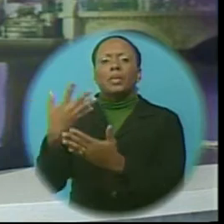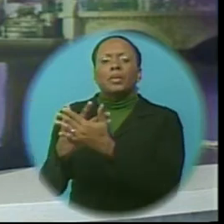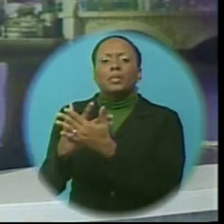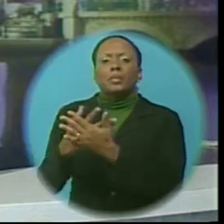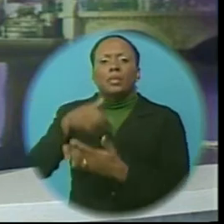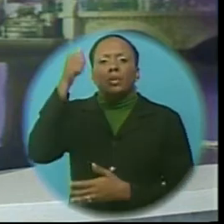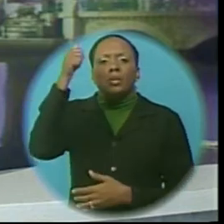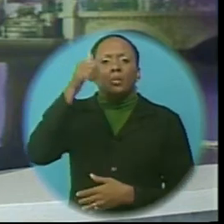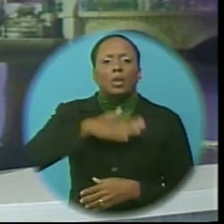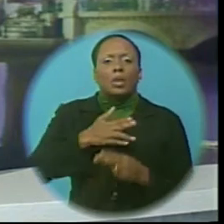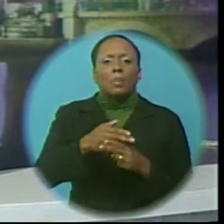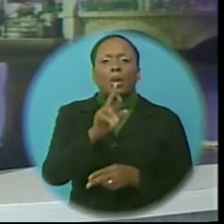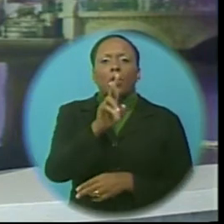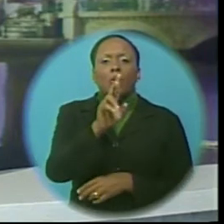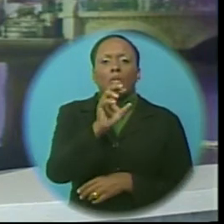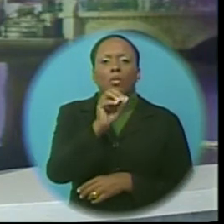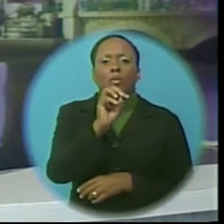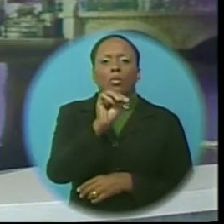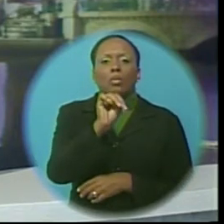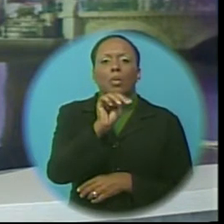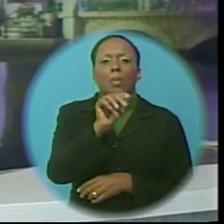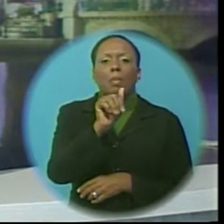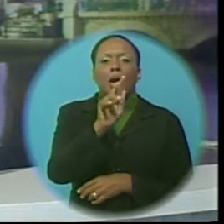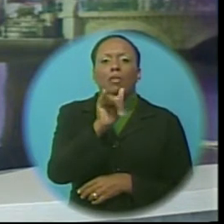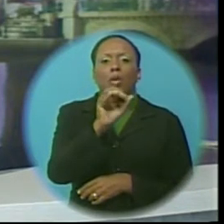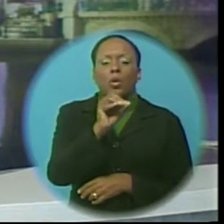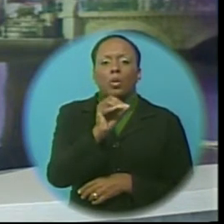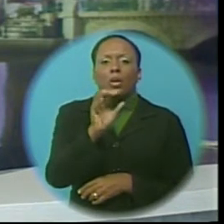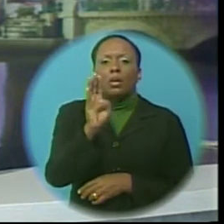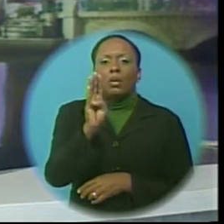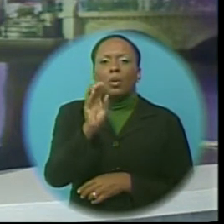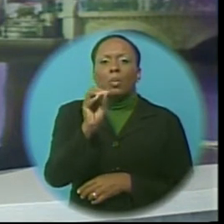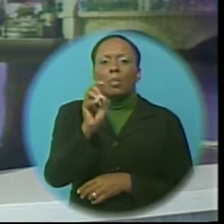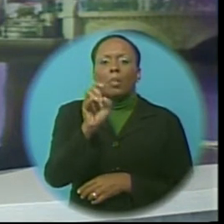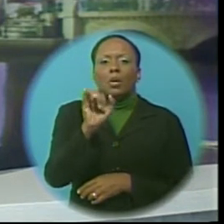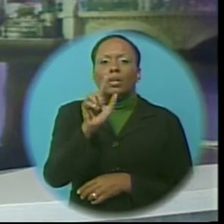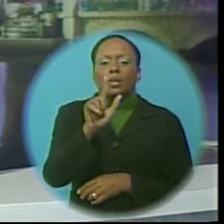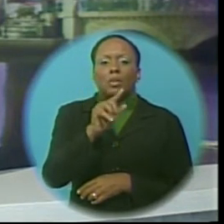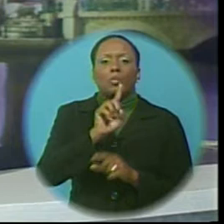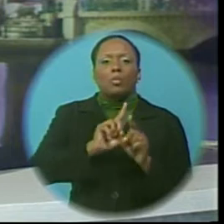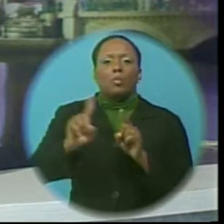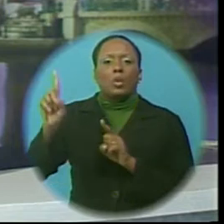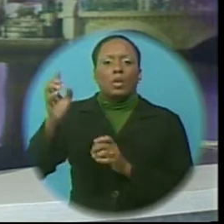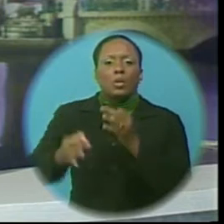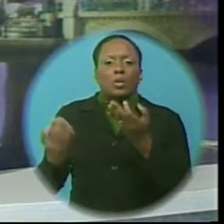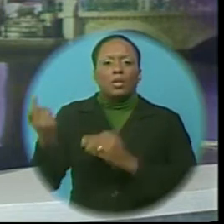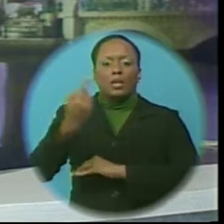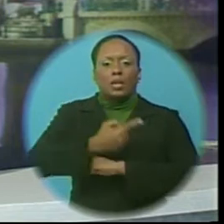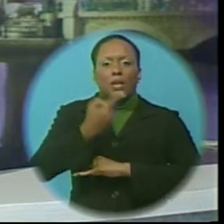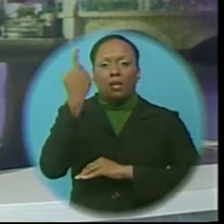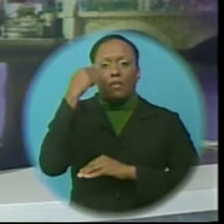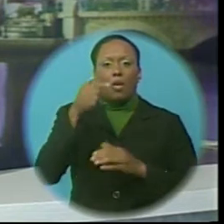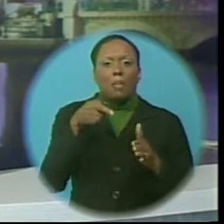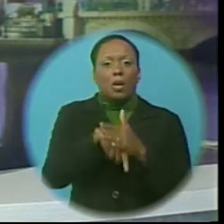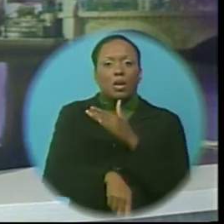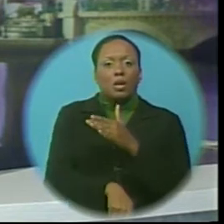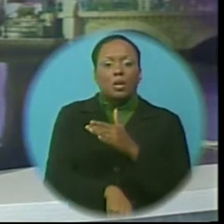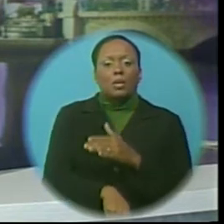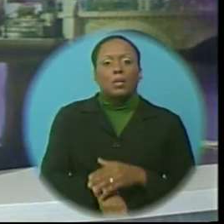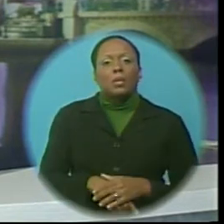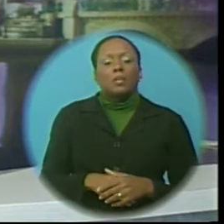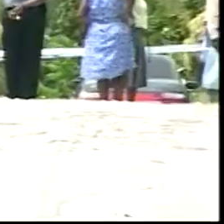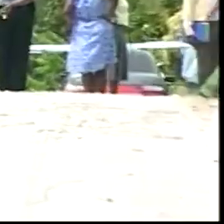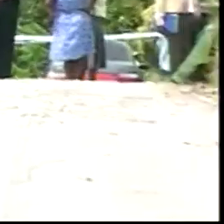O'Neill Boxall, of no fixed place of abode, appeared in the Holtown Magistrates Court today on murder and other charges.